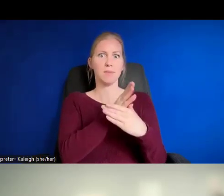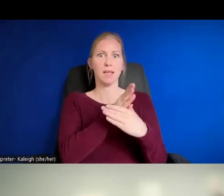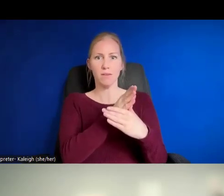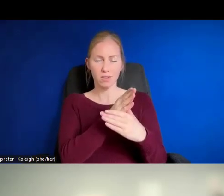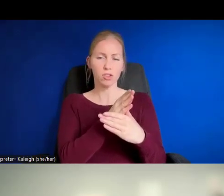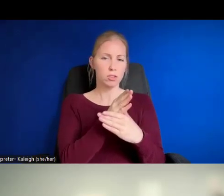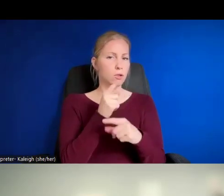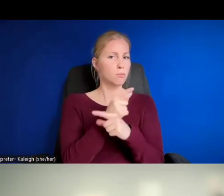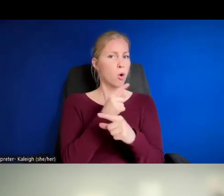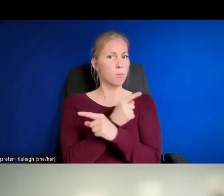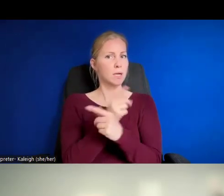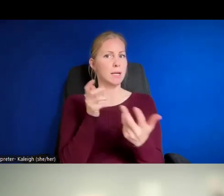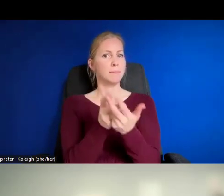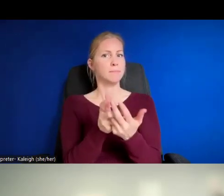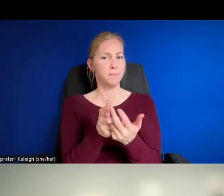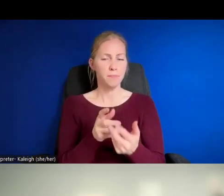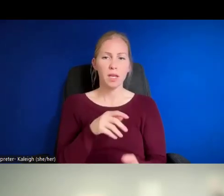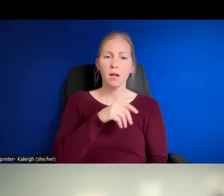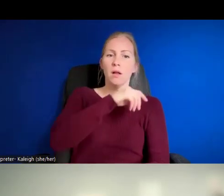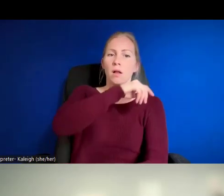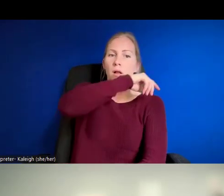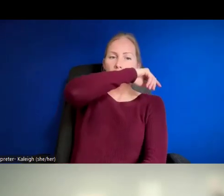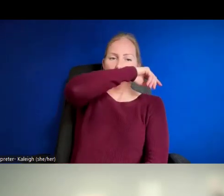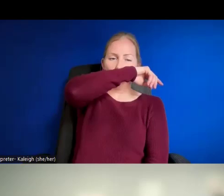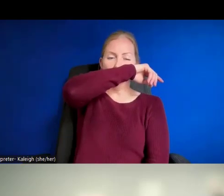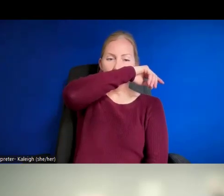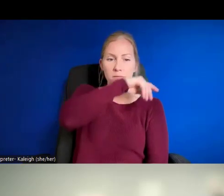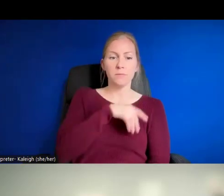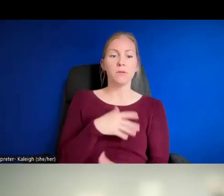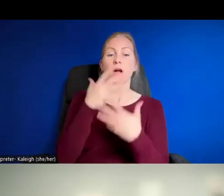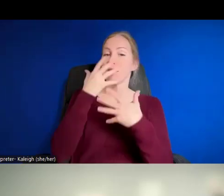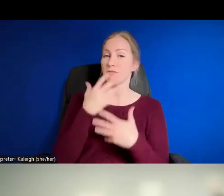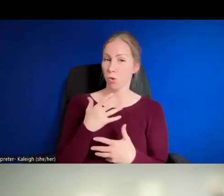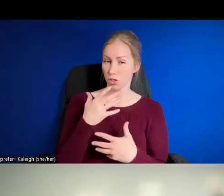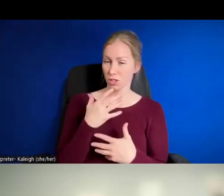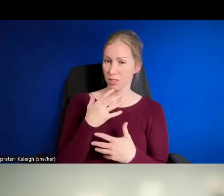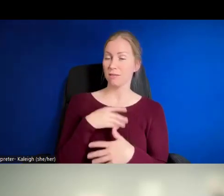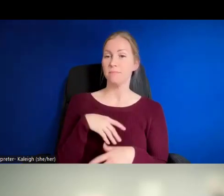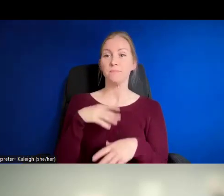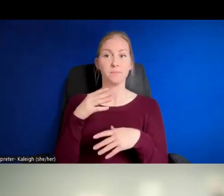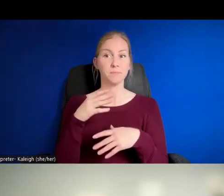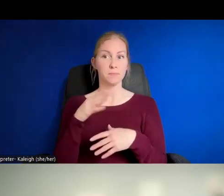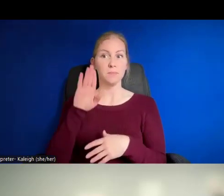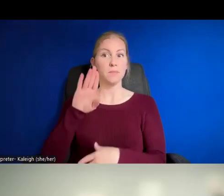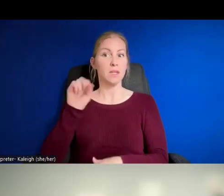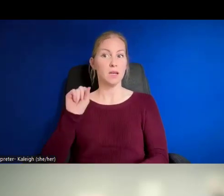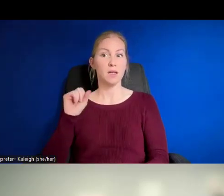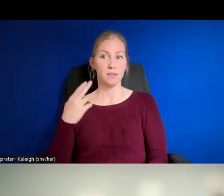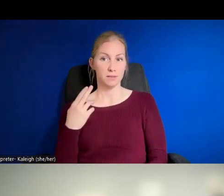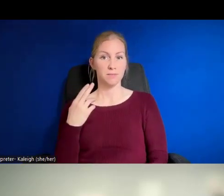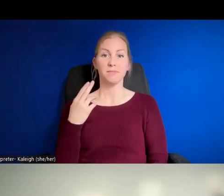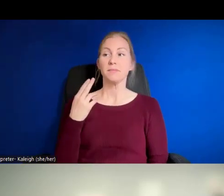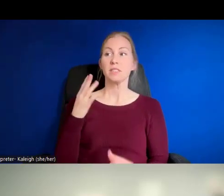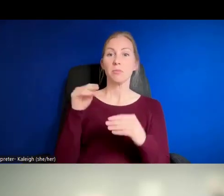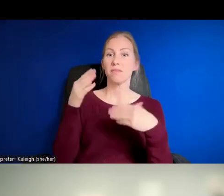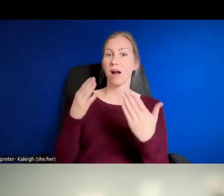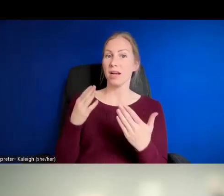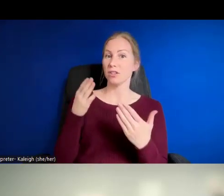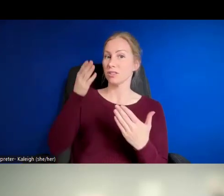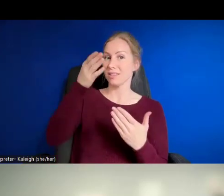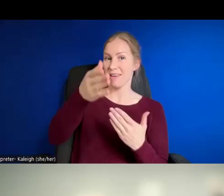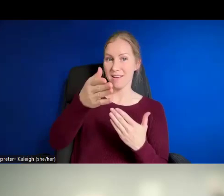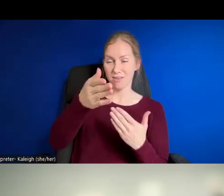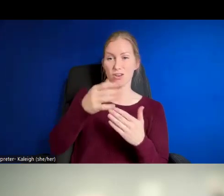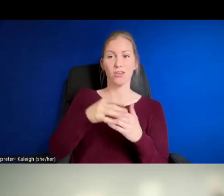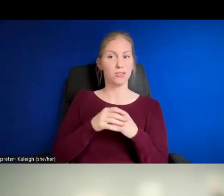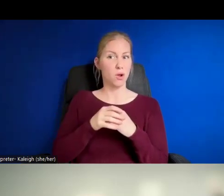find, as you'll hear, is that the providers at Bridgewater State Hospital do